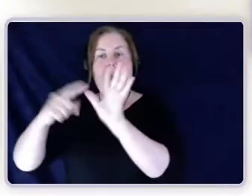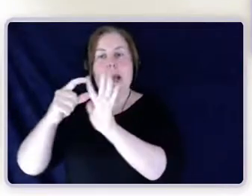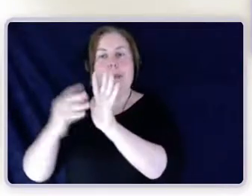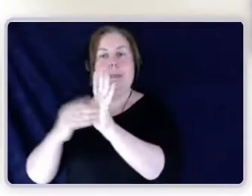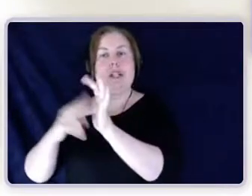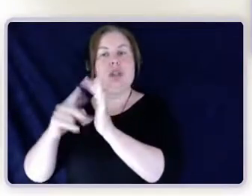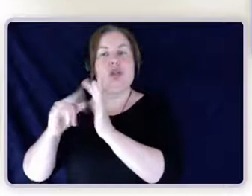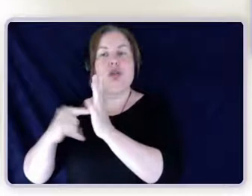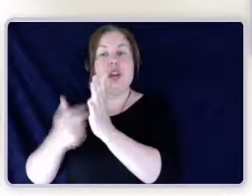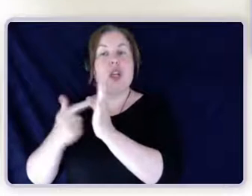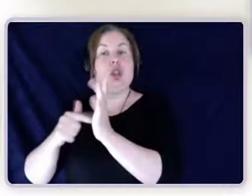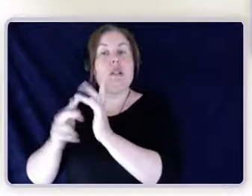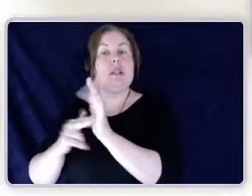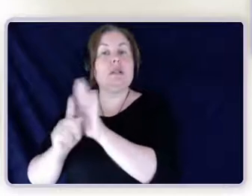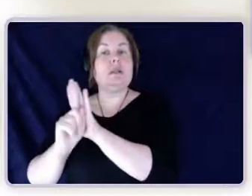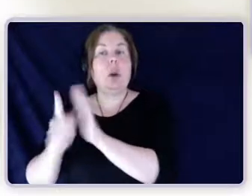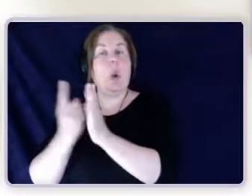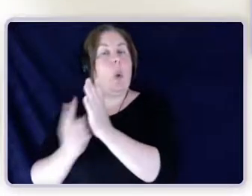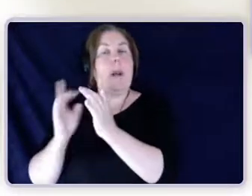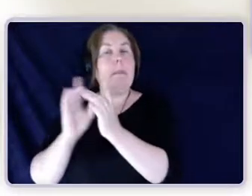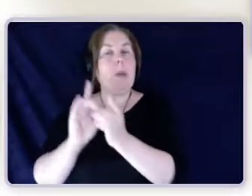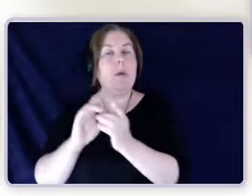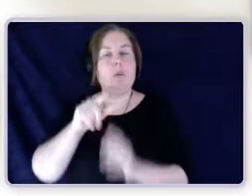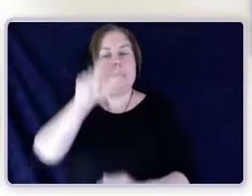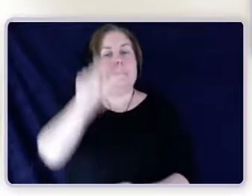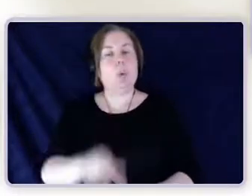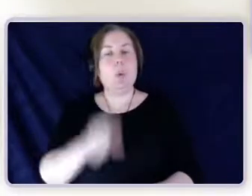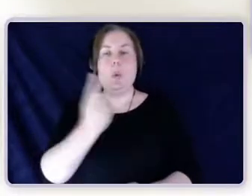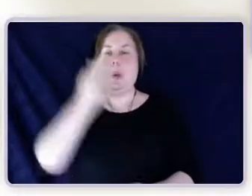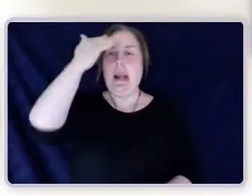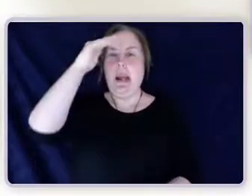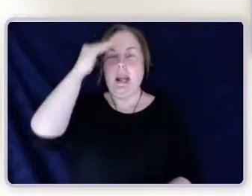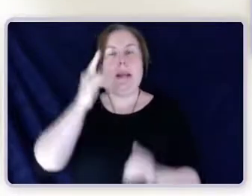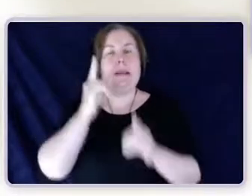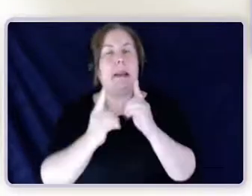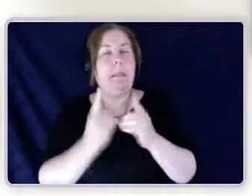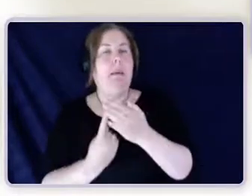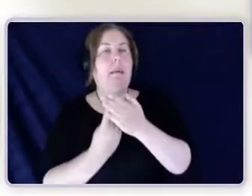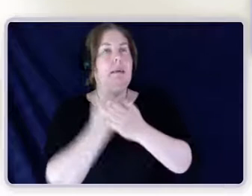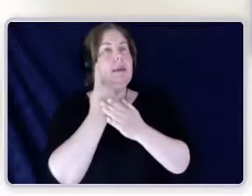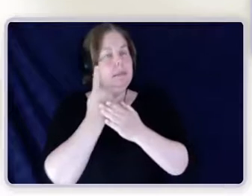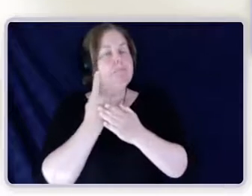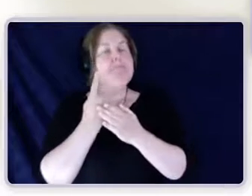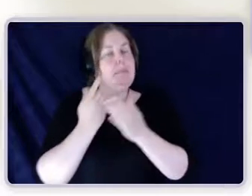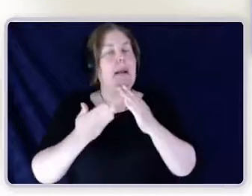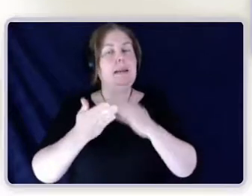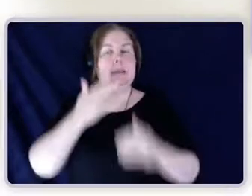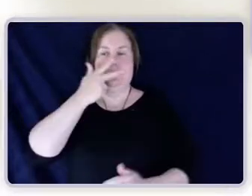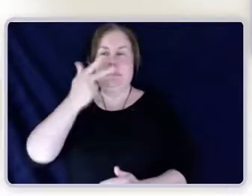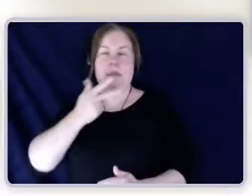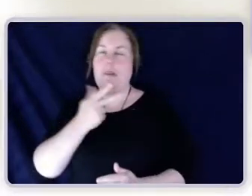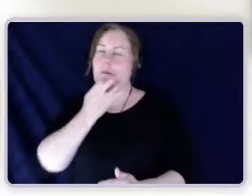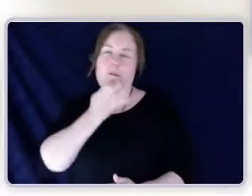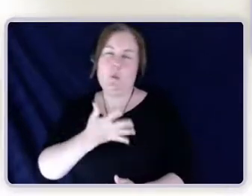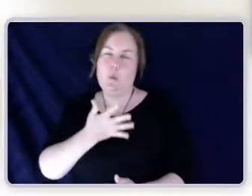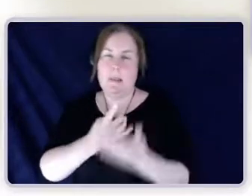adults, there seem to be exceptions and instances. I will probably say not very often, though,